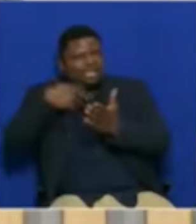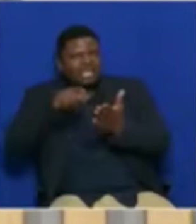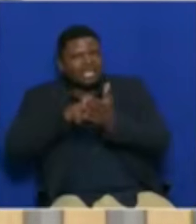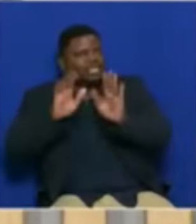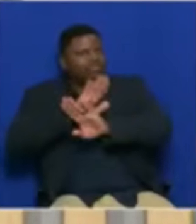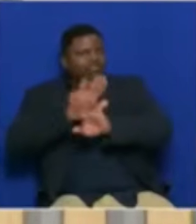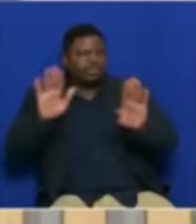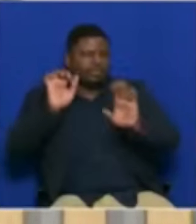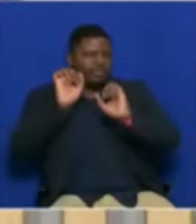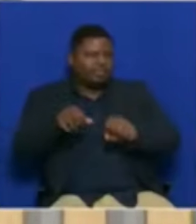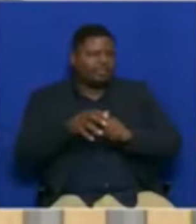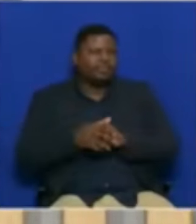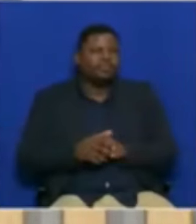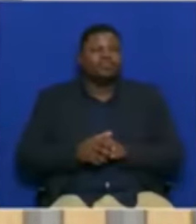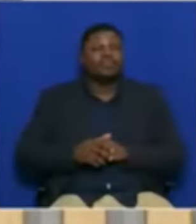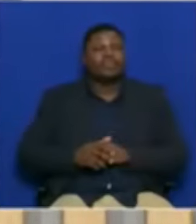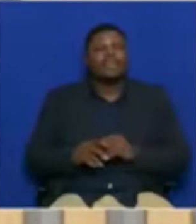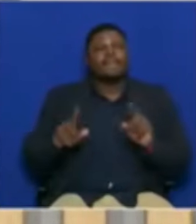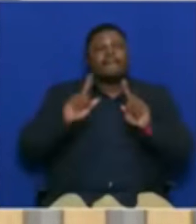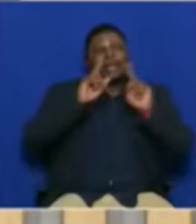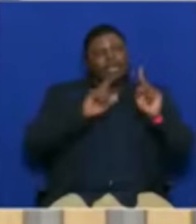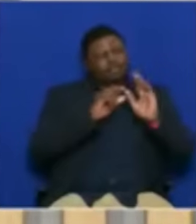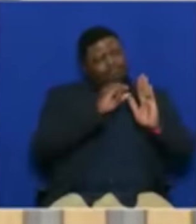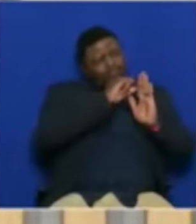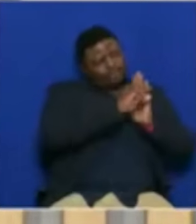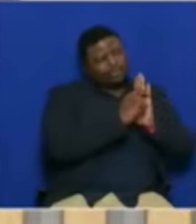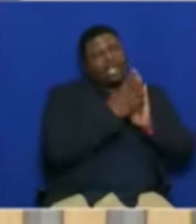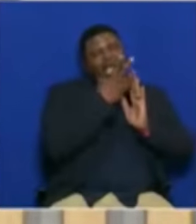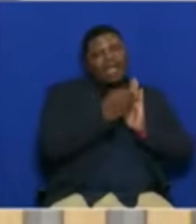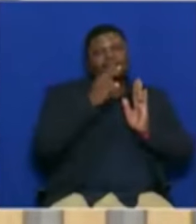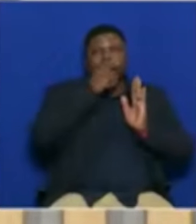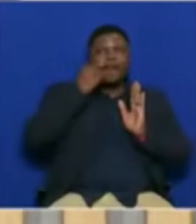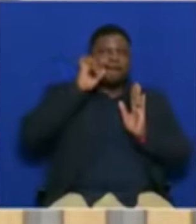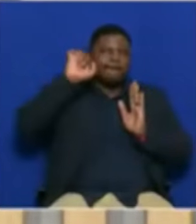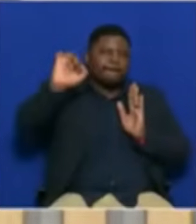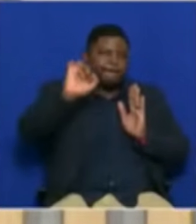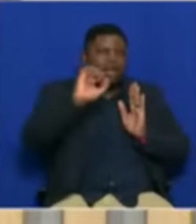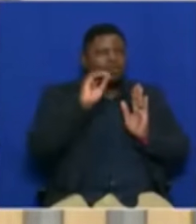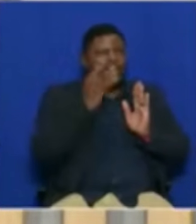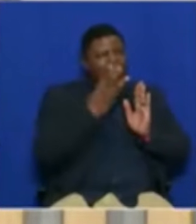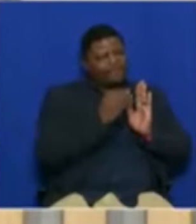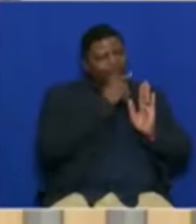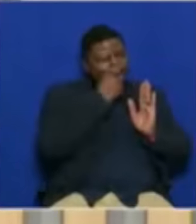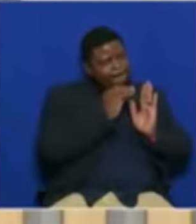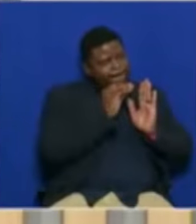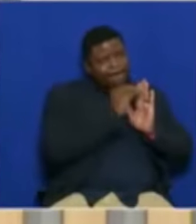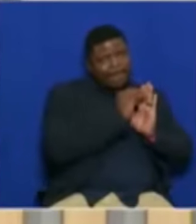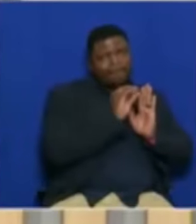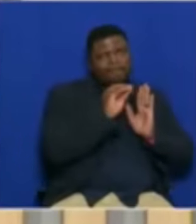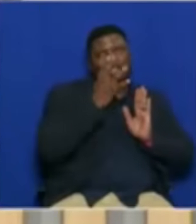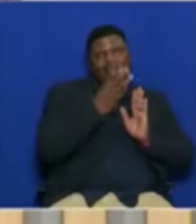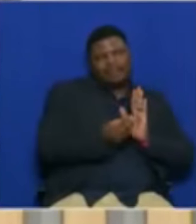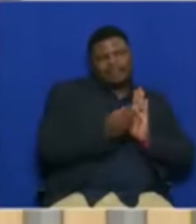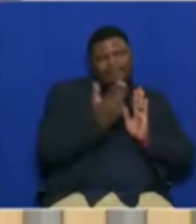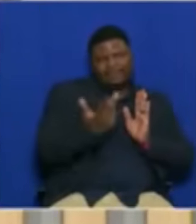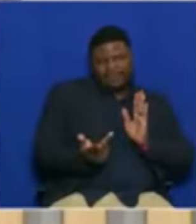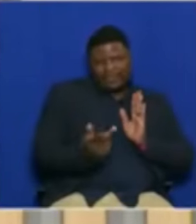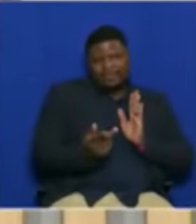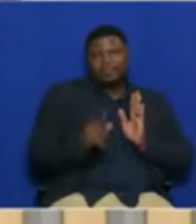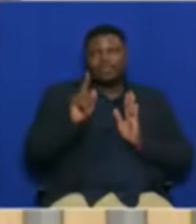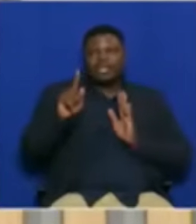is a senior person, right? And so you have a senior person here, Major General Khan and Brigadier Ngube.